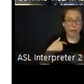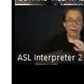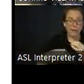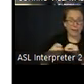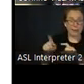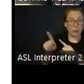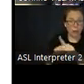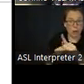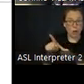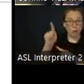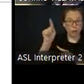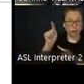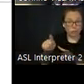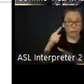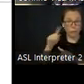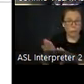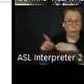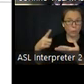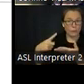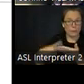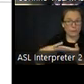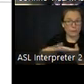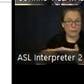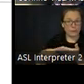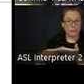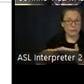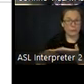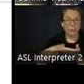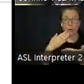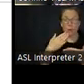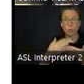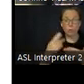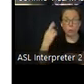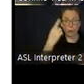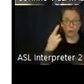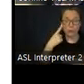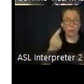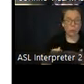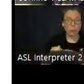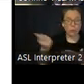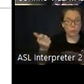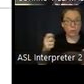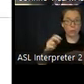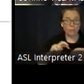it's discussion points and I didn't want to cement a full number. But good cause for removal includes